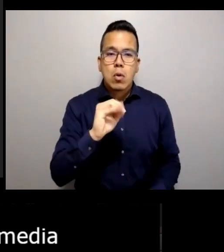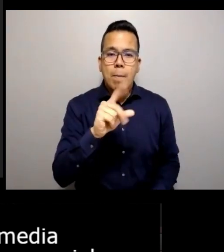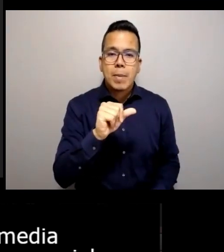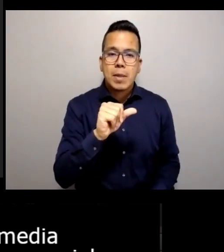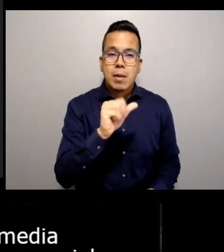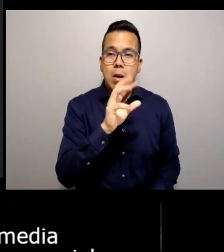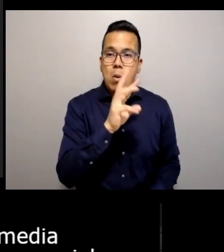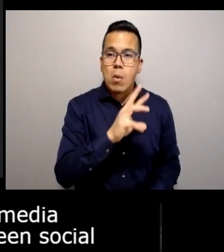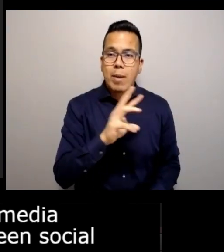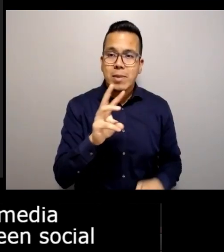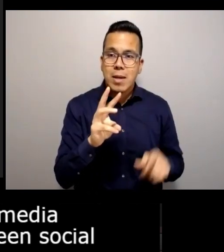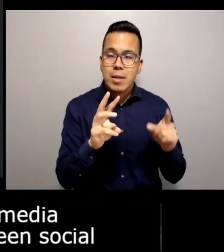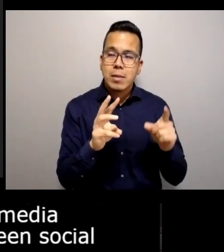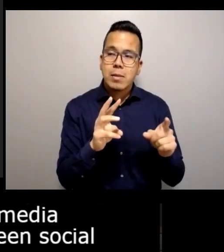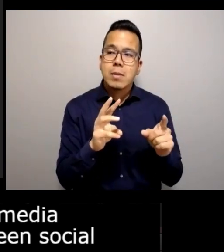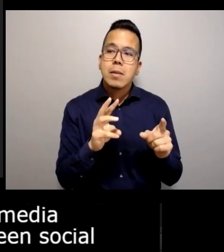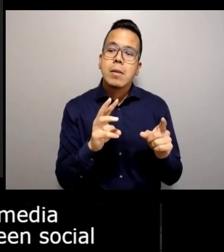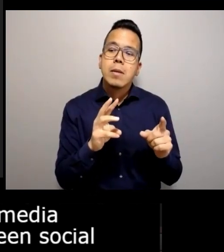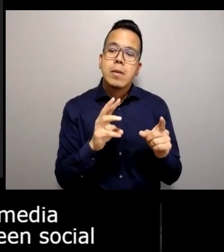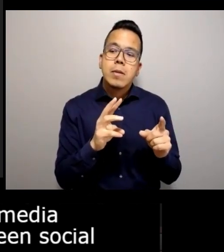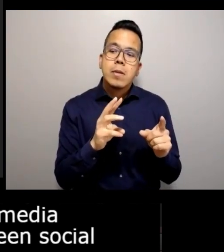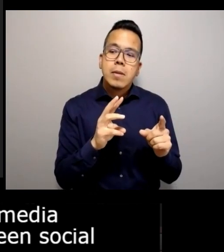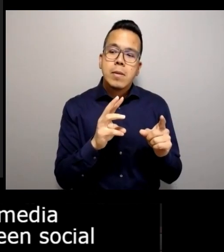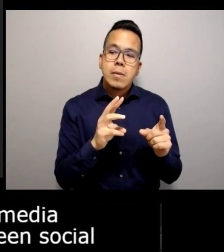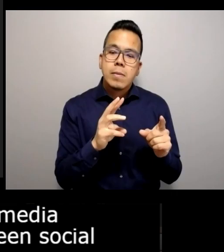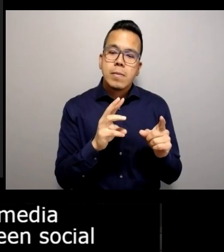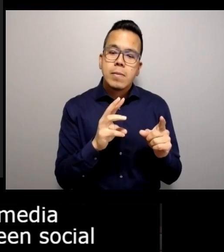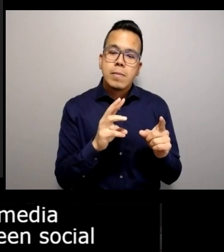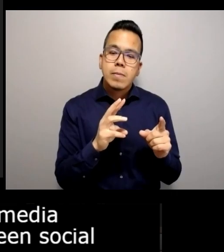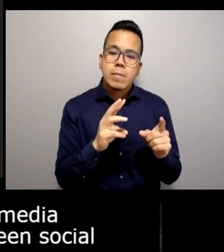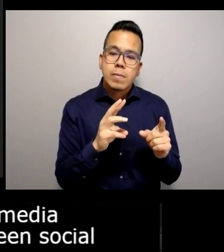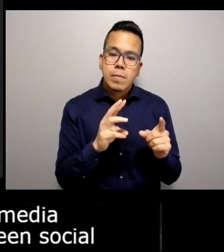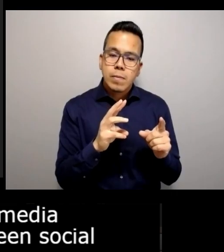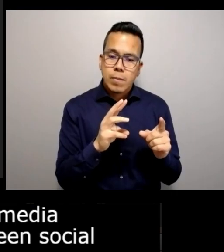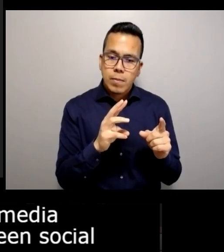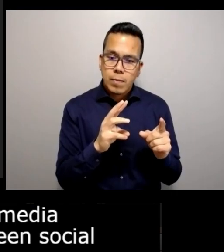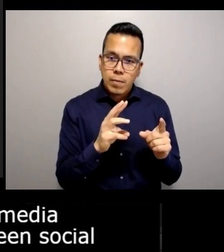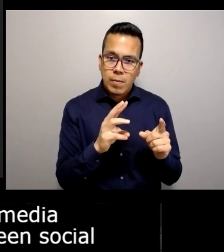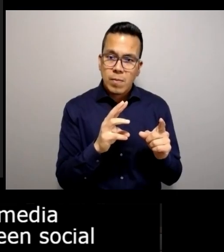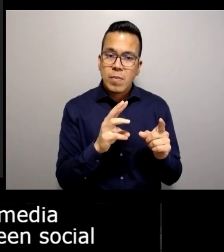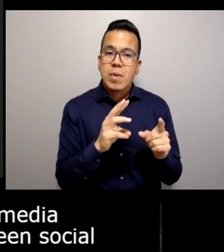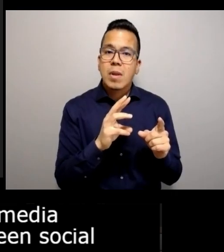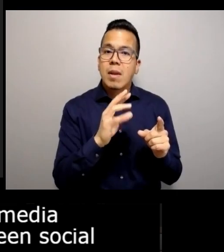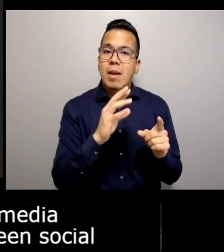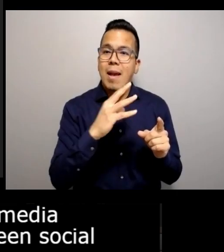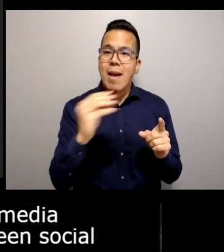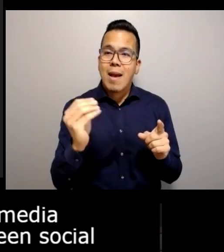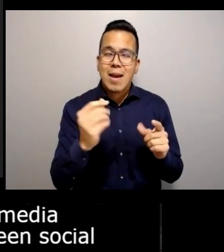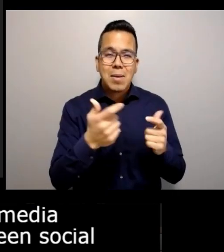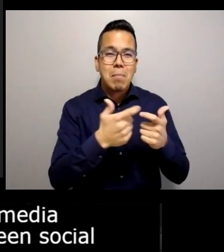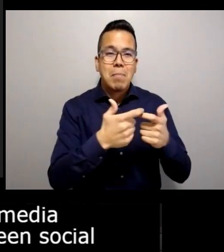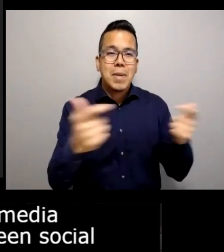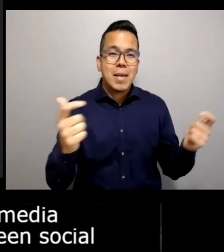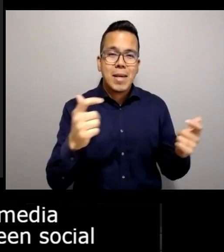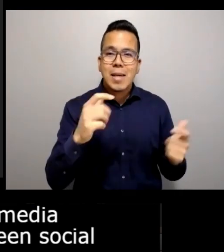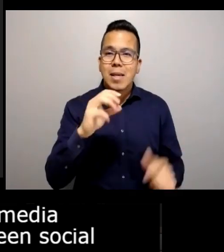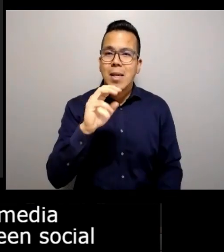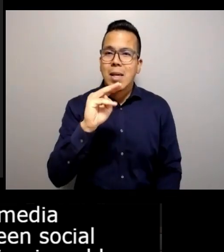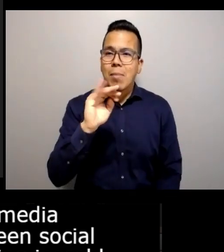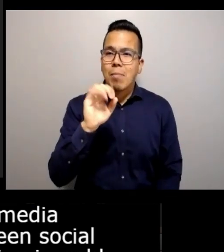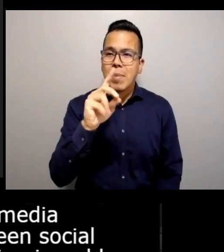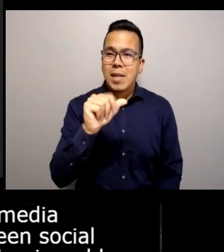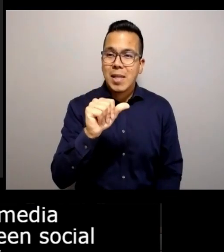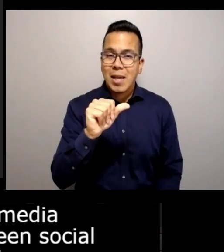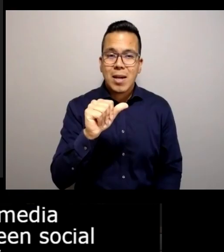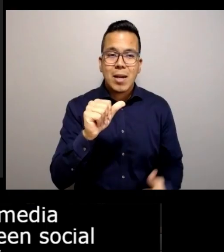even major media networks being inaccessible, and the issues being raised on